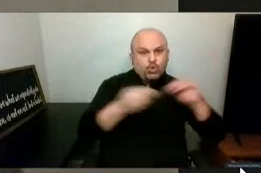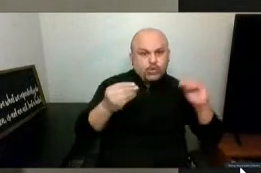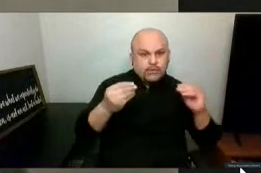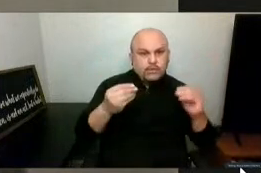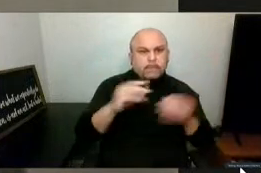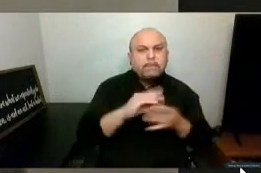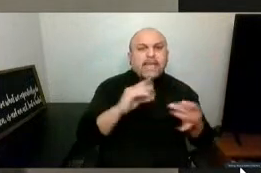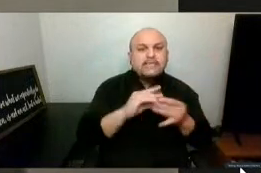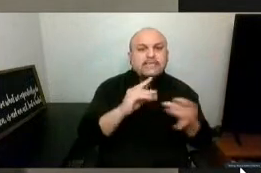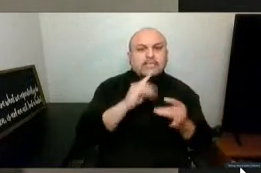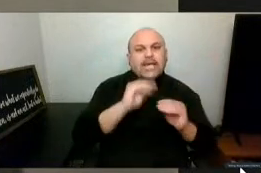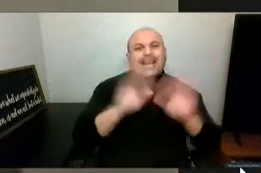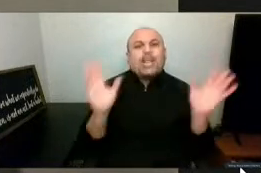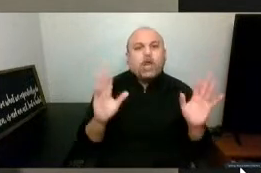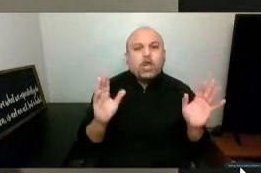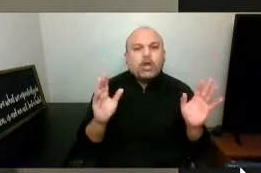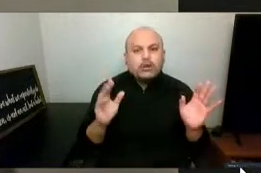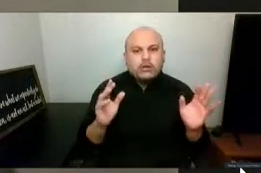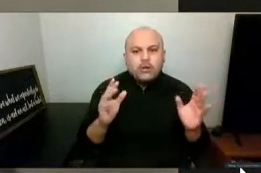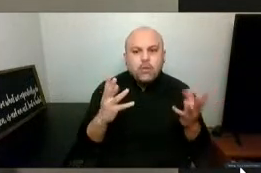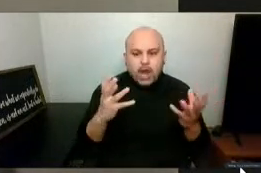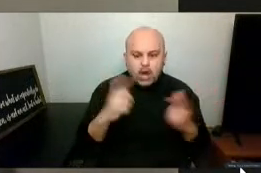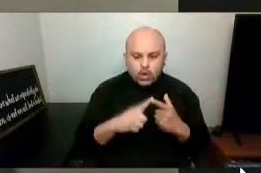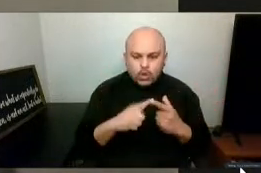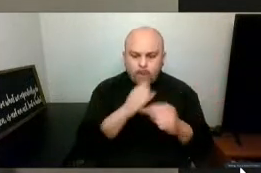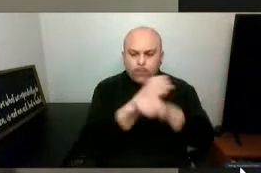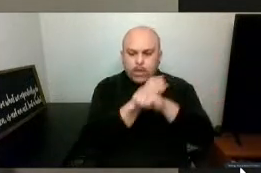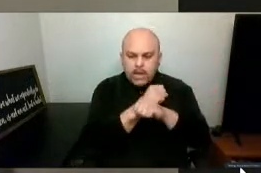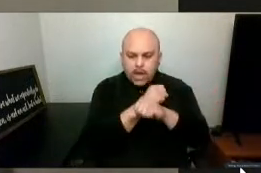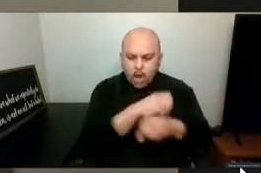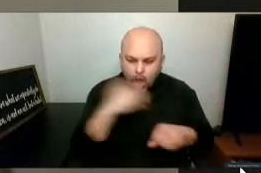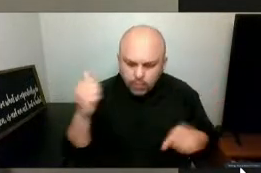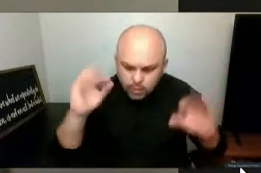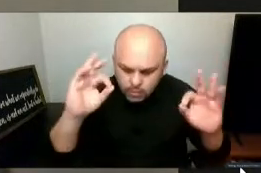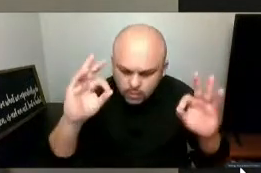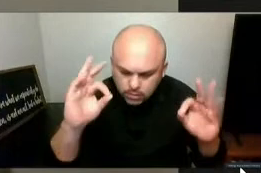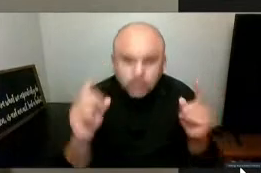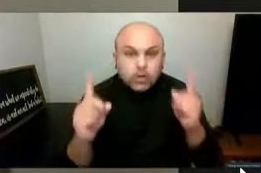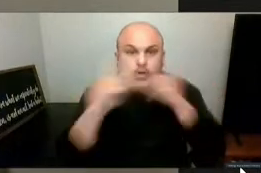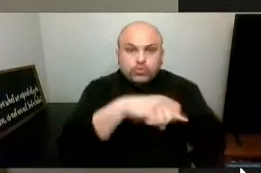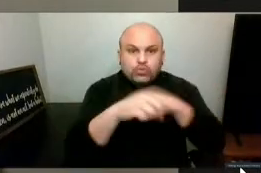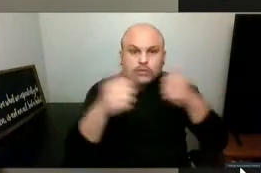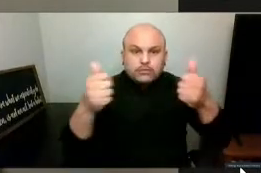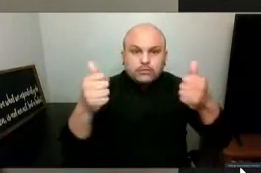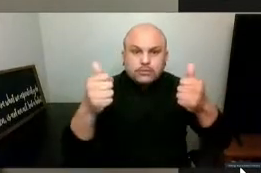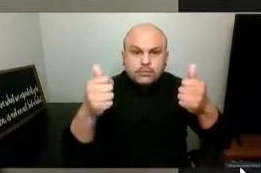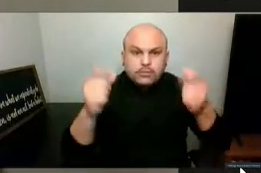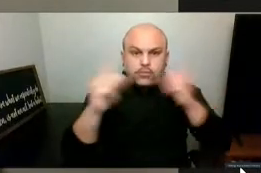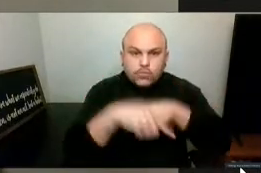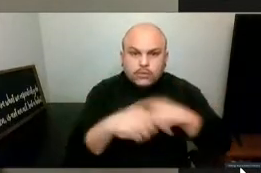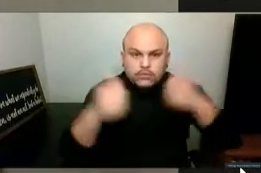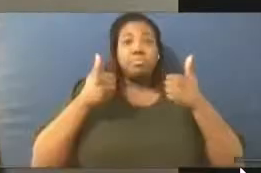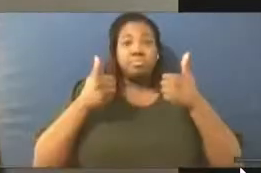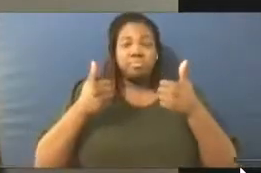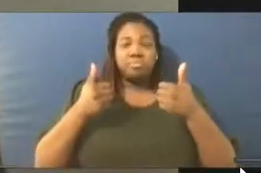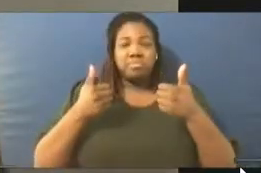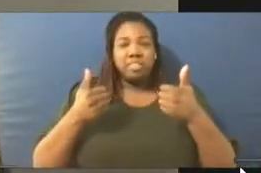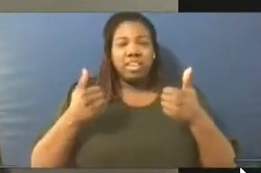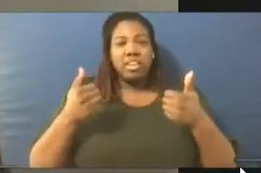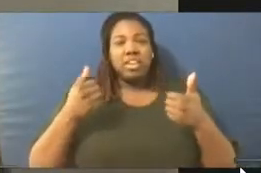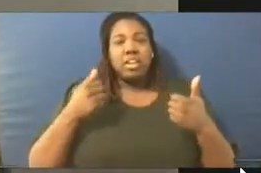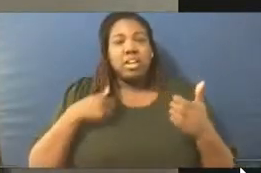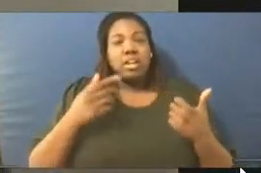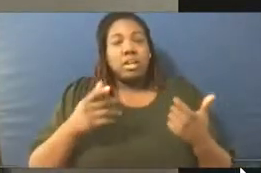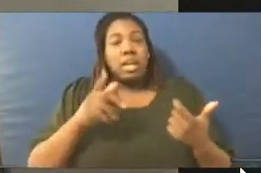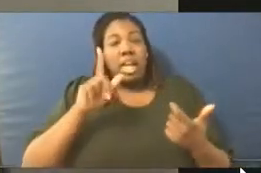clear. Wanting to protect others is the most important reason cited by LGBTQ people who